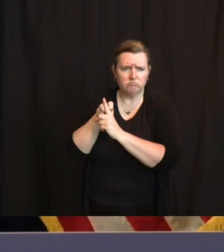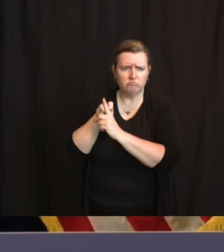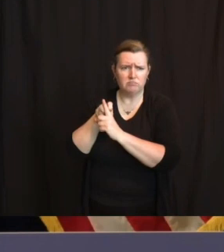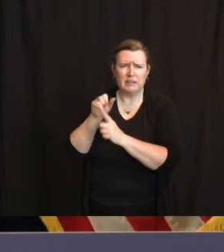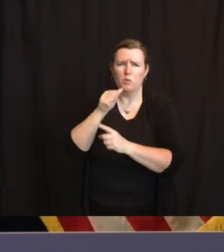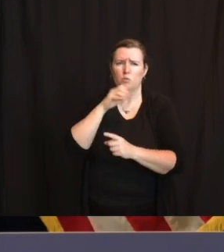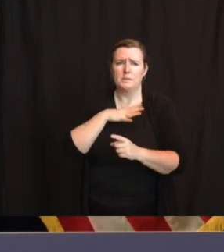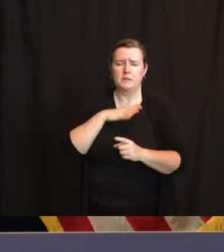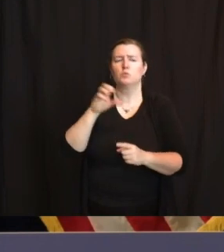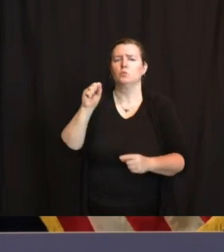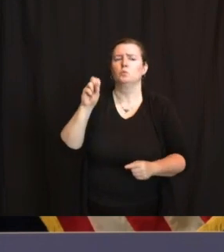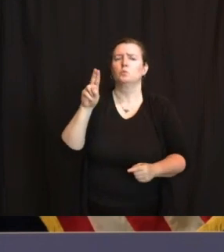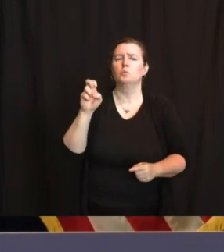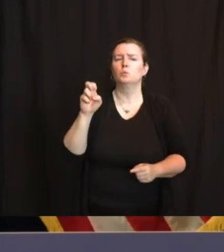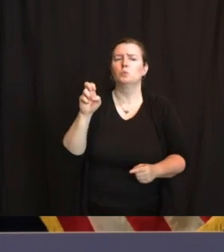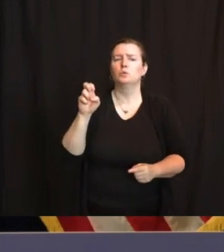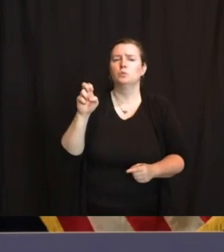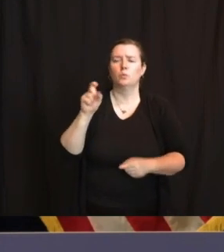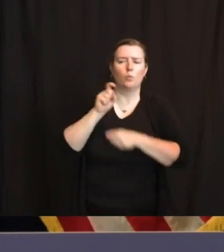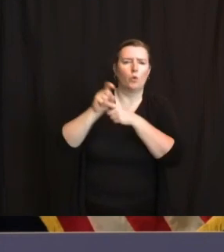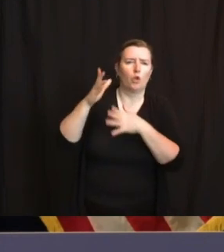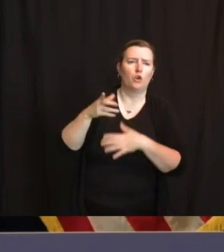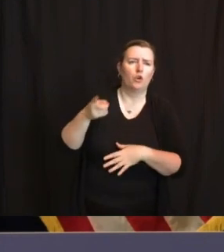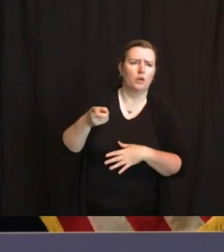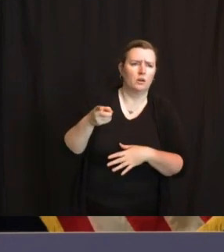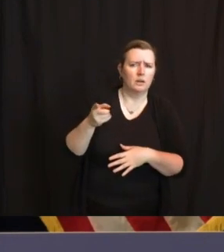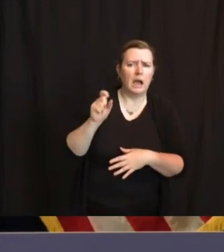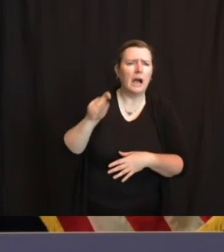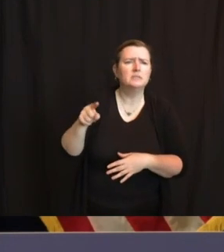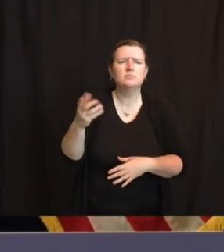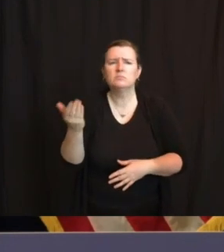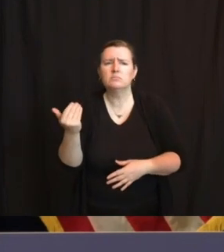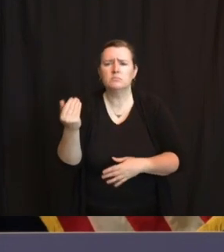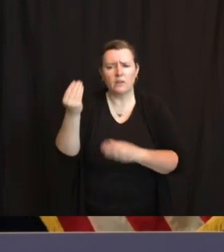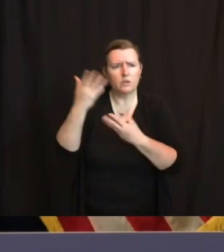out? Thank you. Again, a lot of these are very